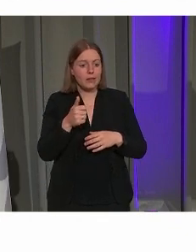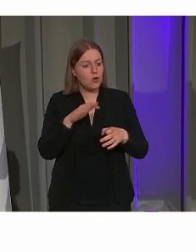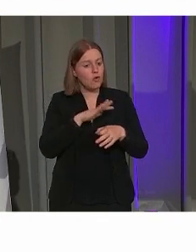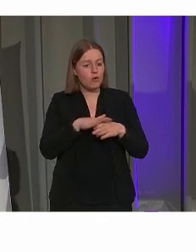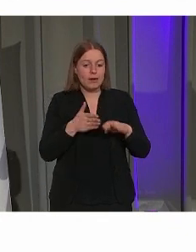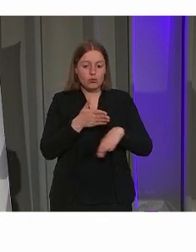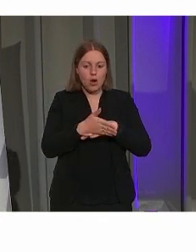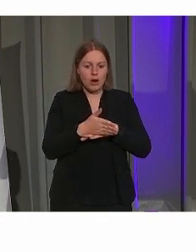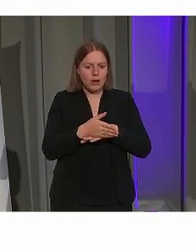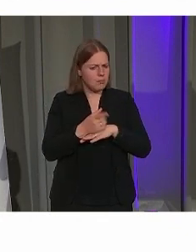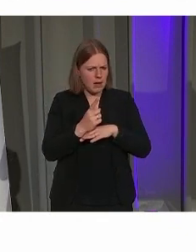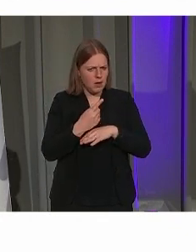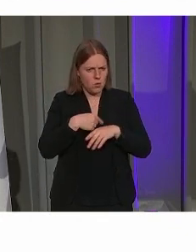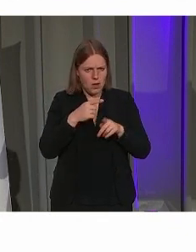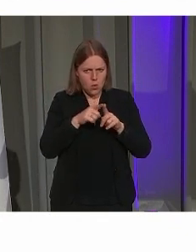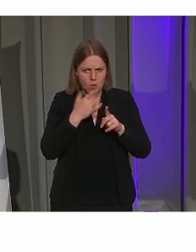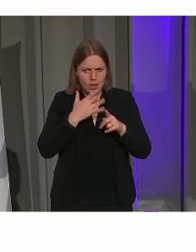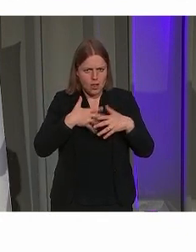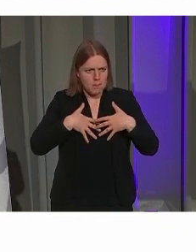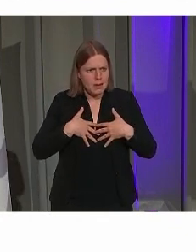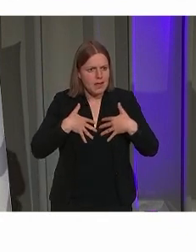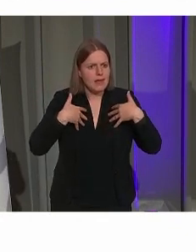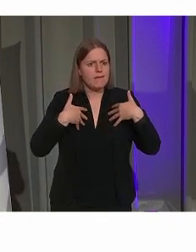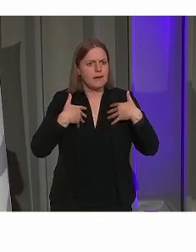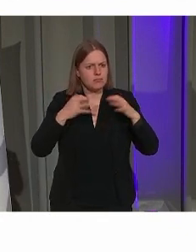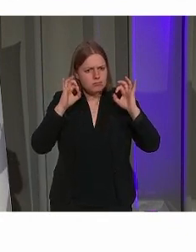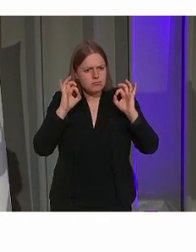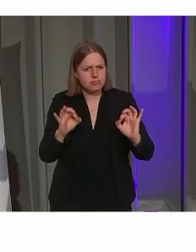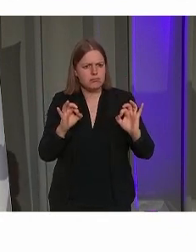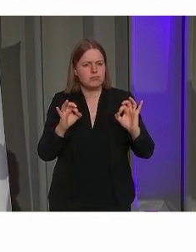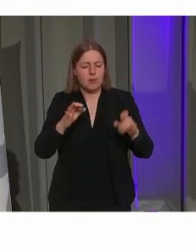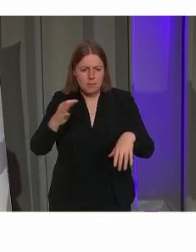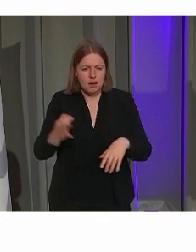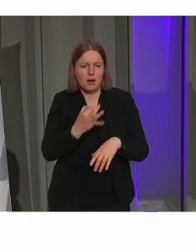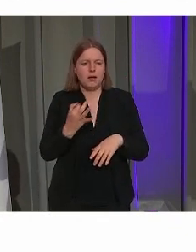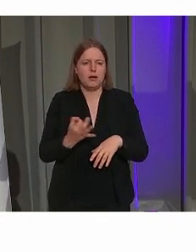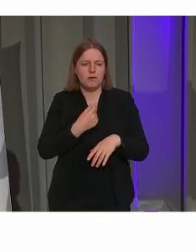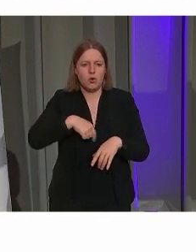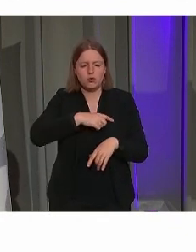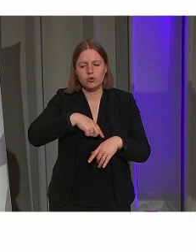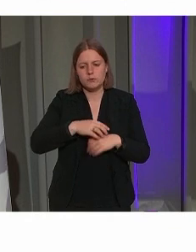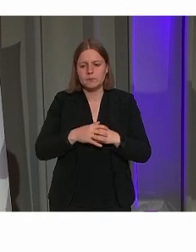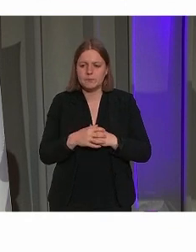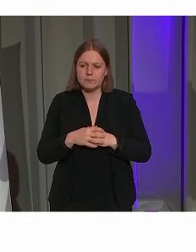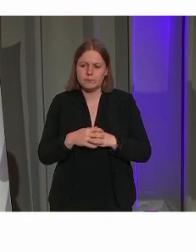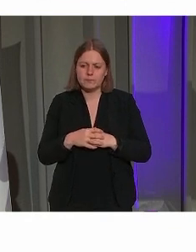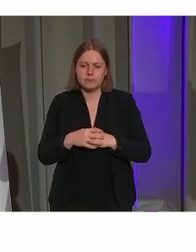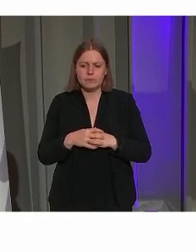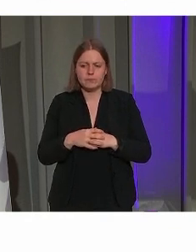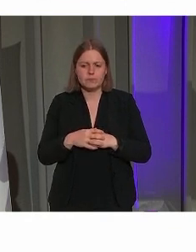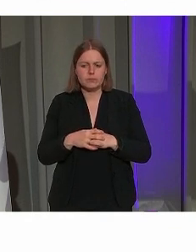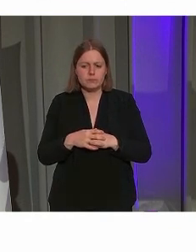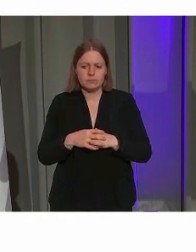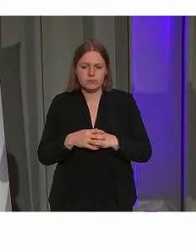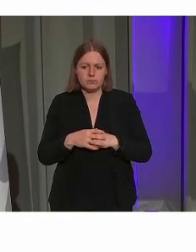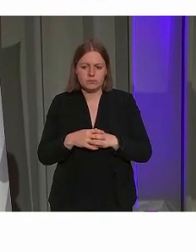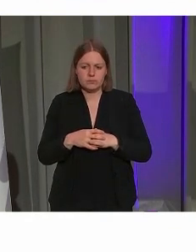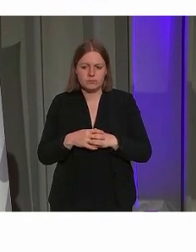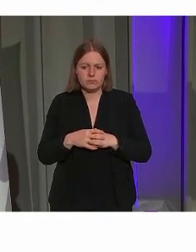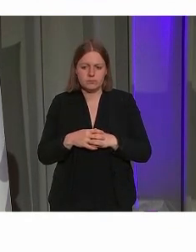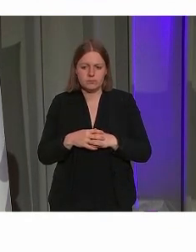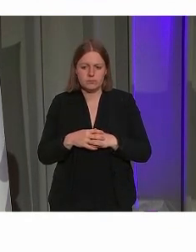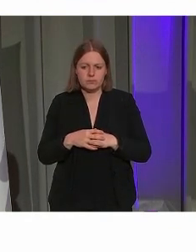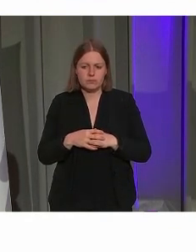large buildings as well. We don't want to have the buildings only integrally accessible, but also